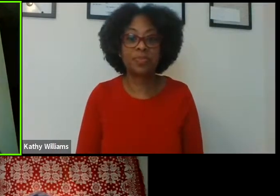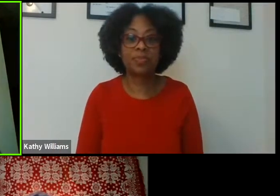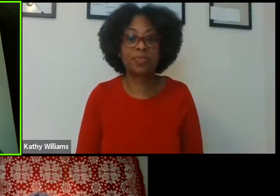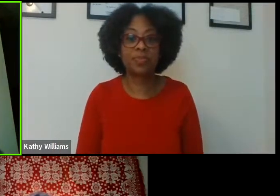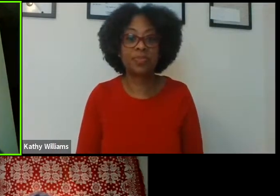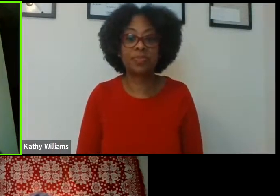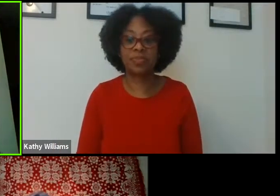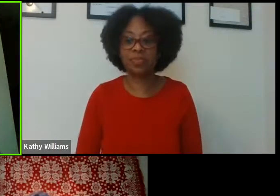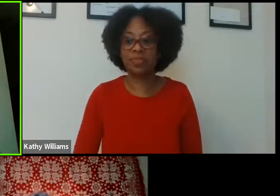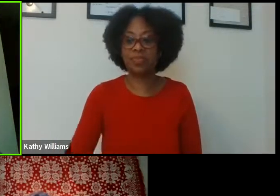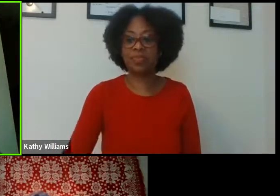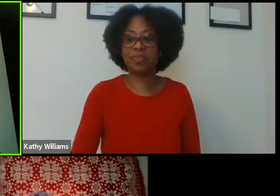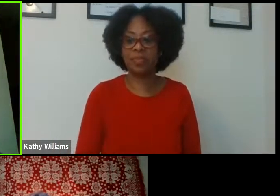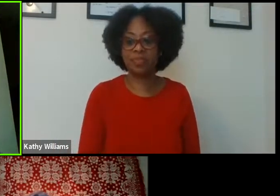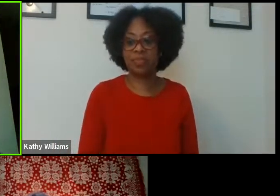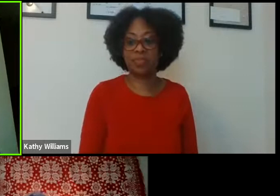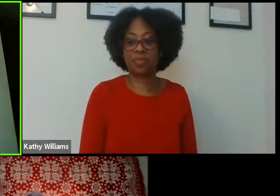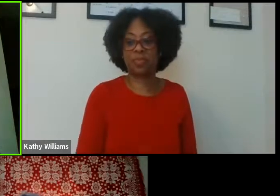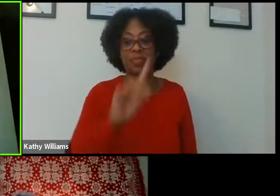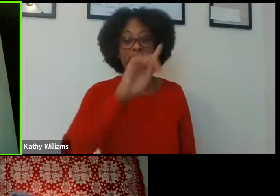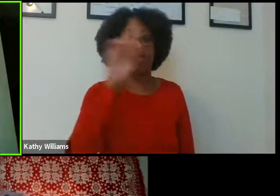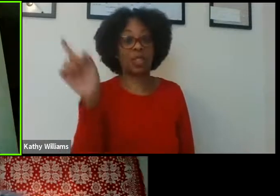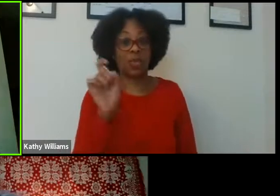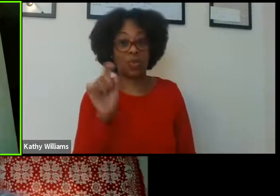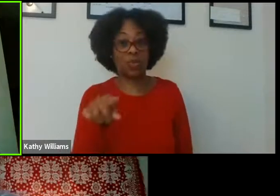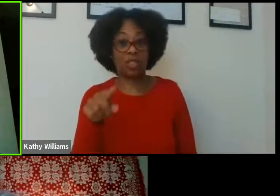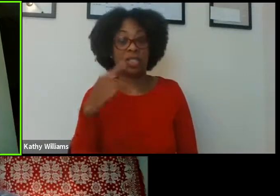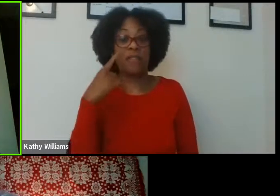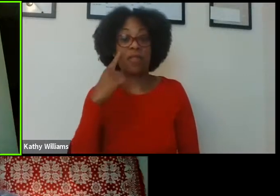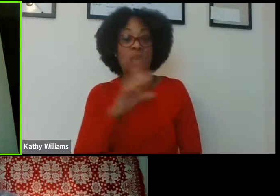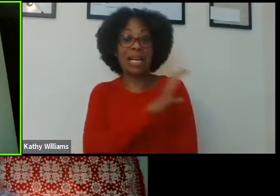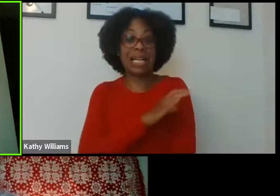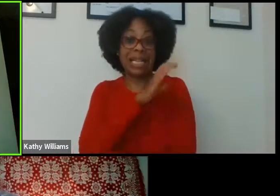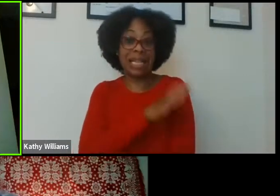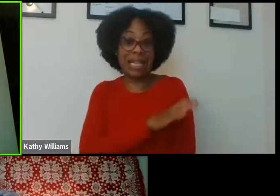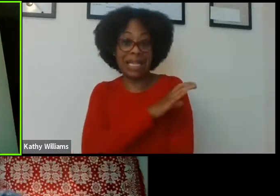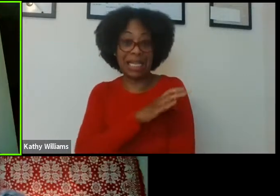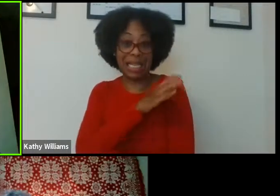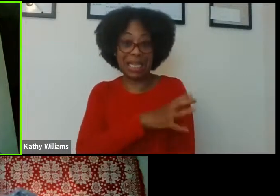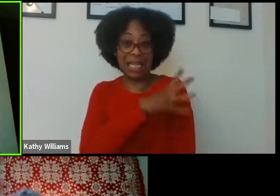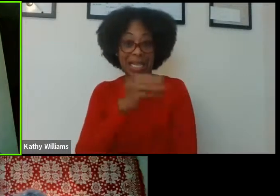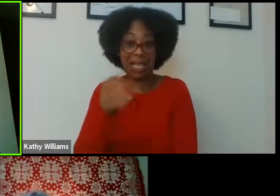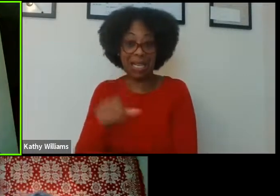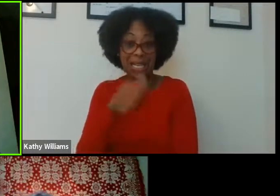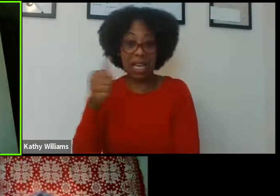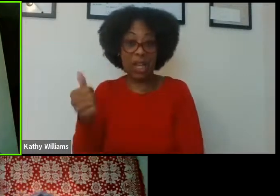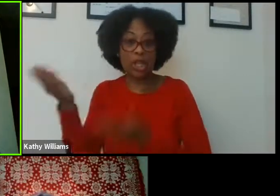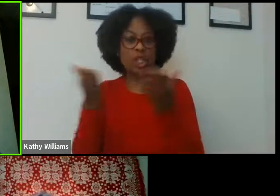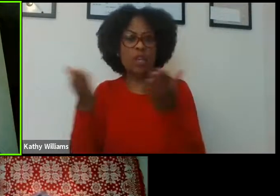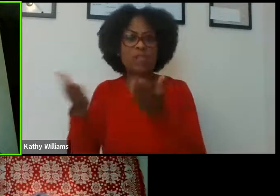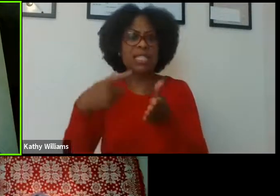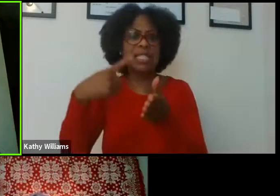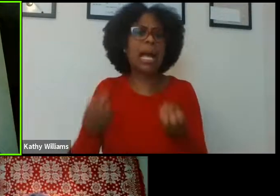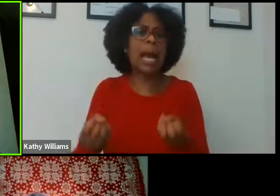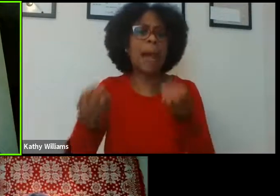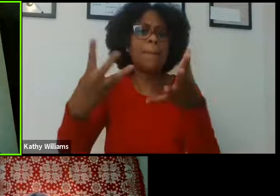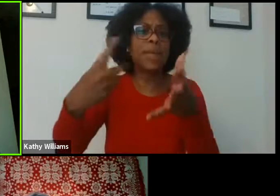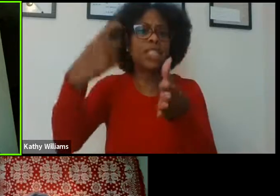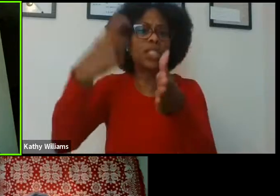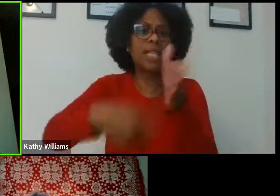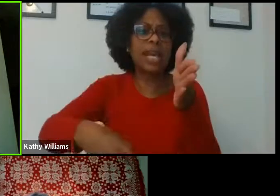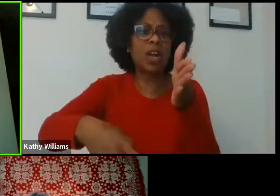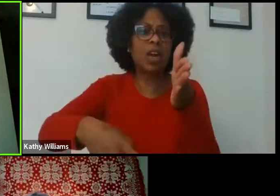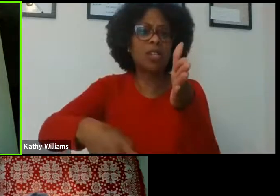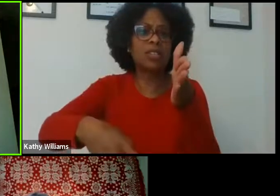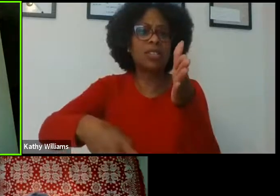Okay, the question I have is for the clinics and other services, what are the fees?